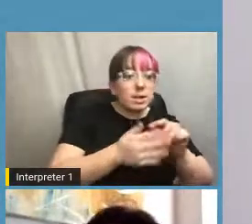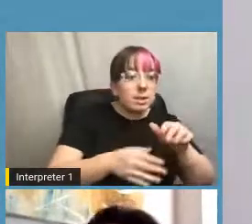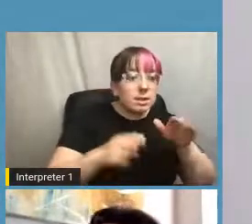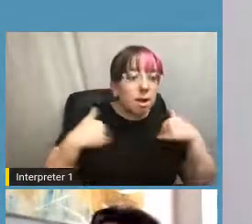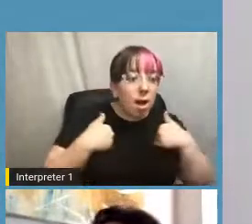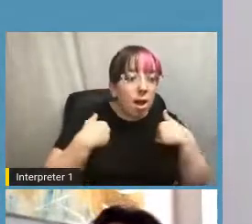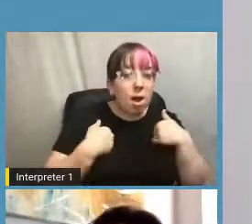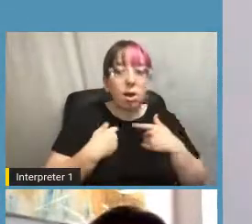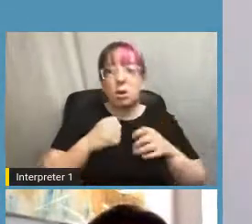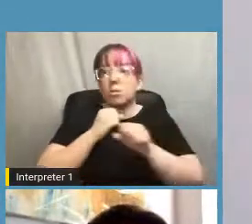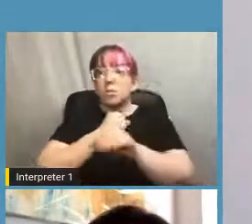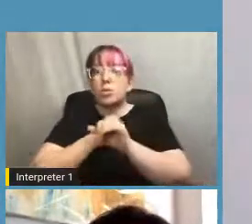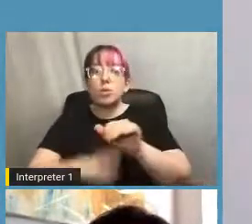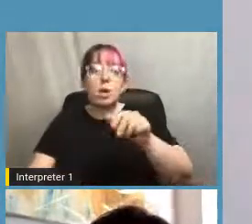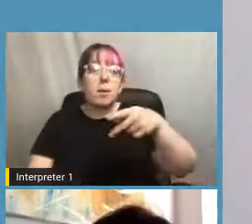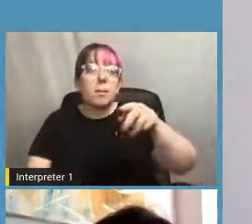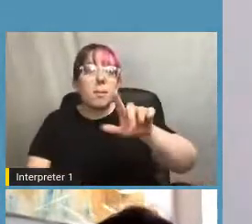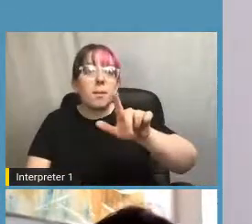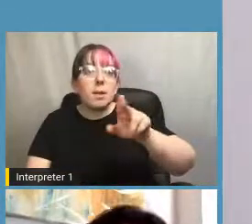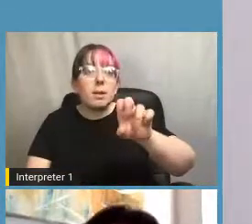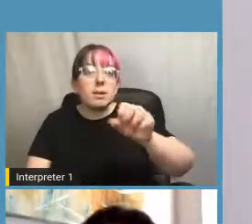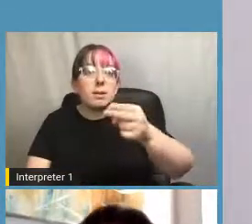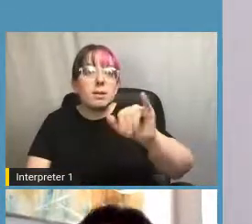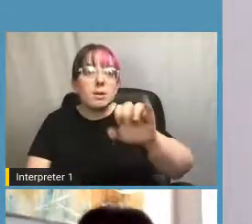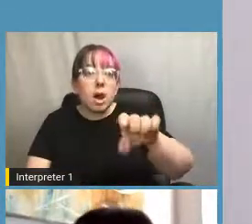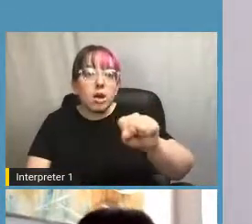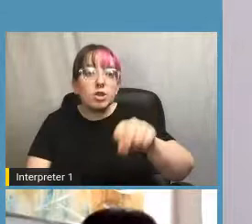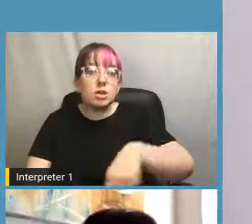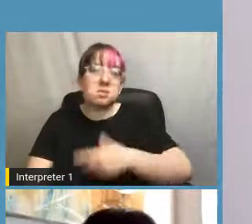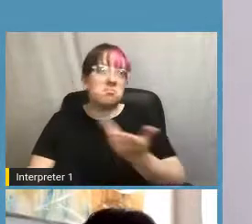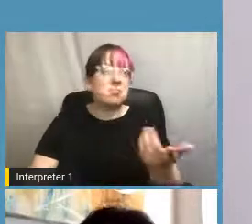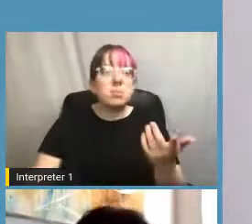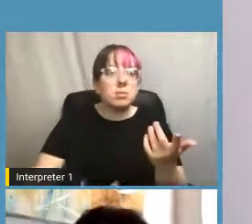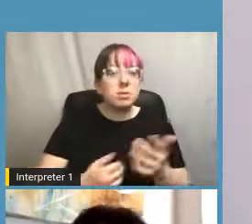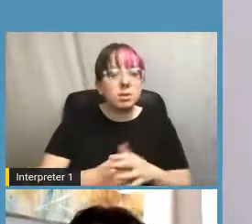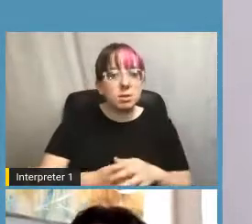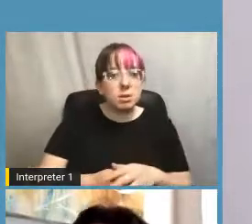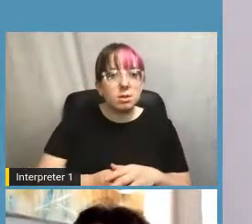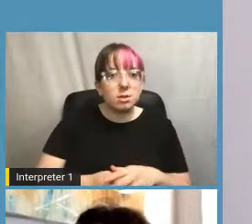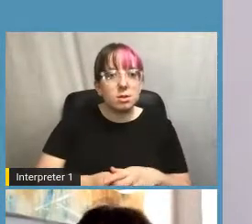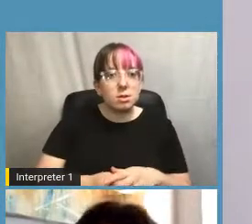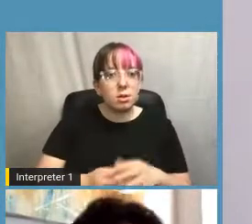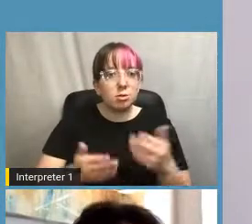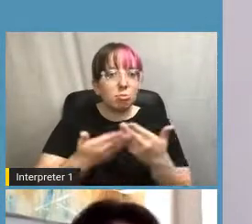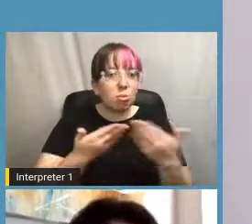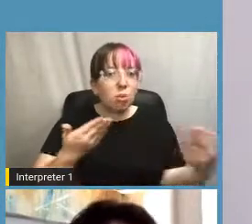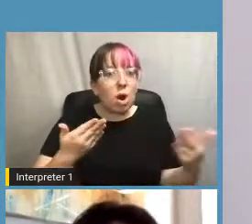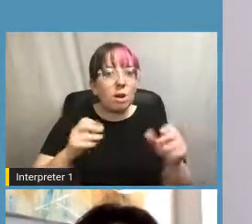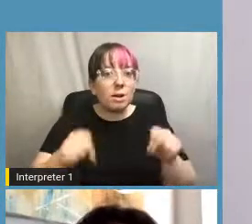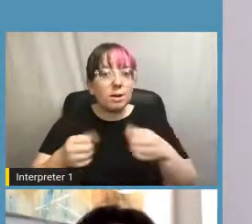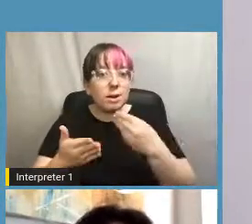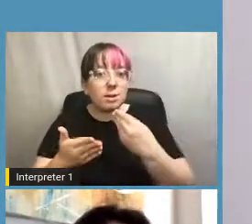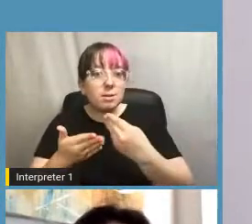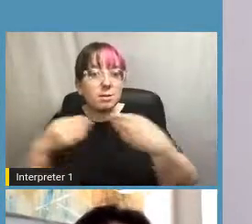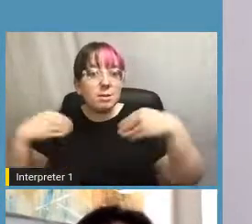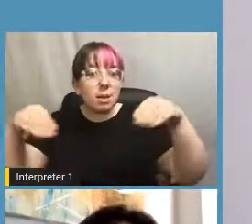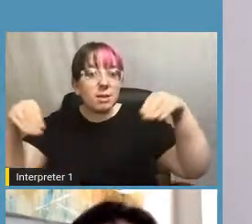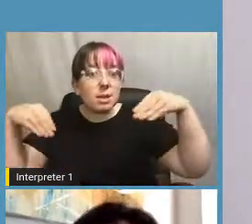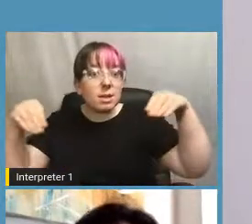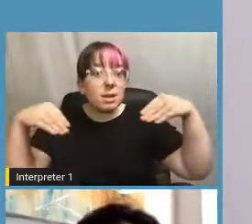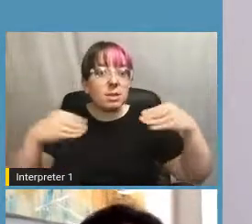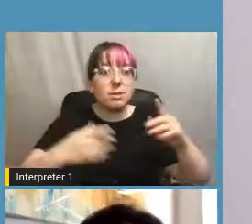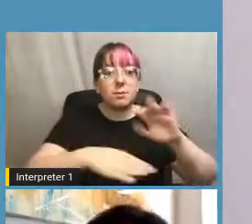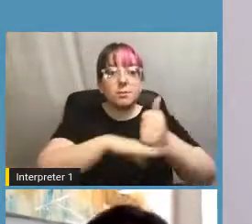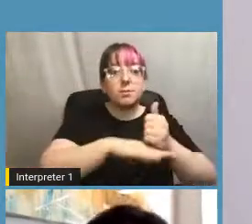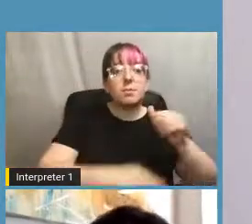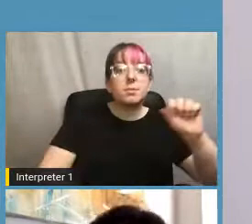You could even create something that's very interesting, which is have your shop take